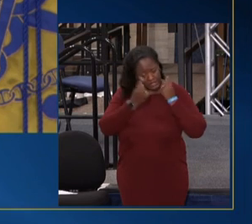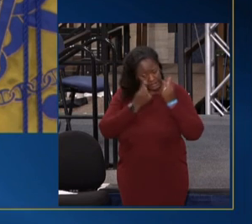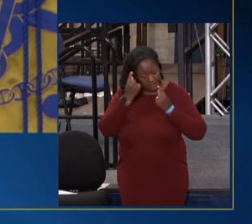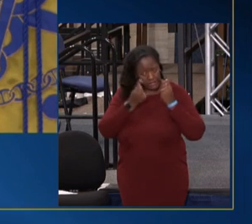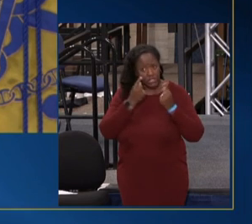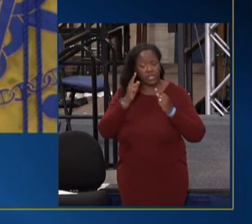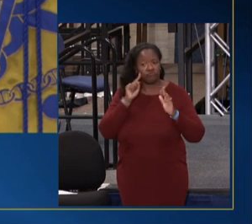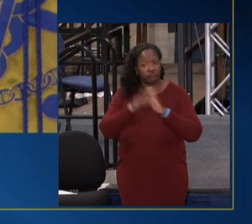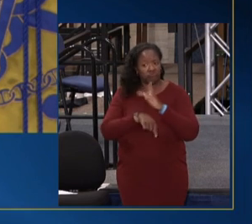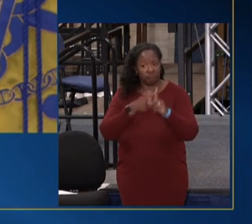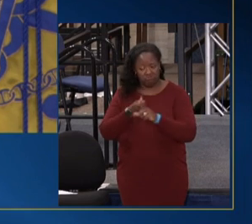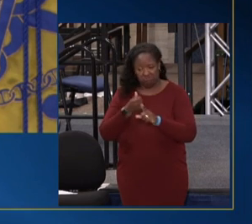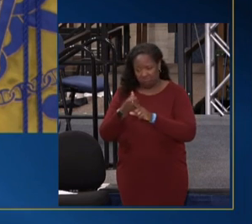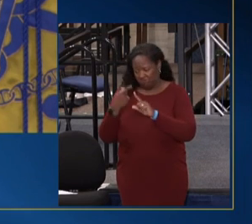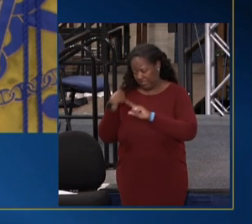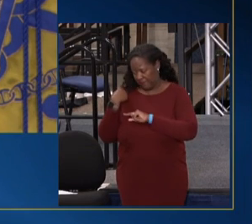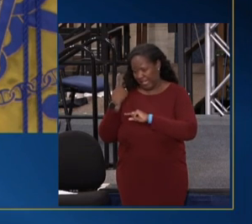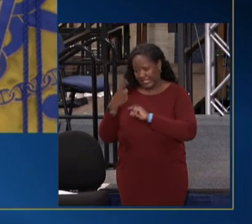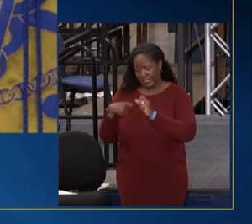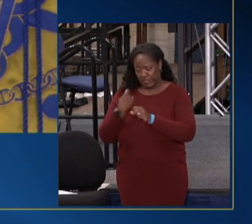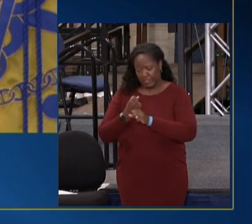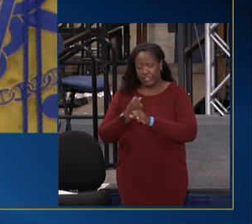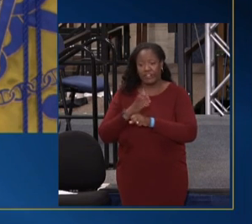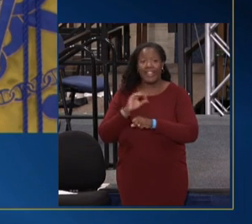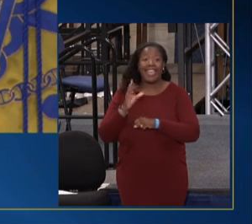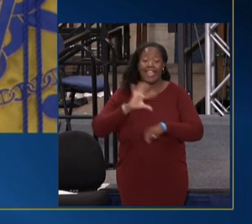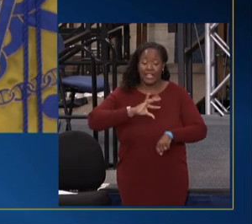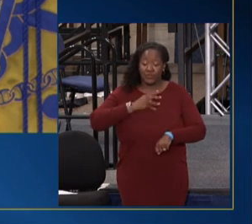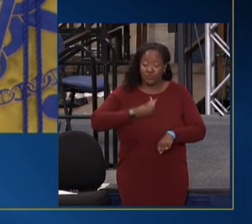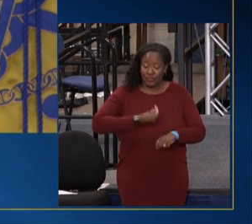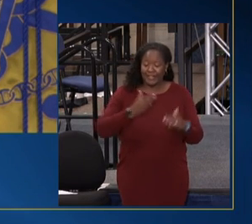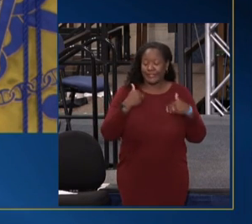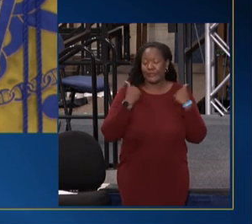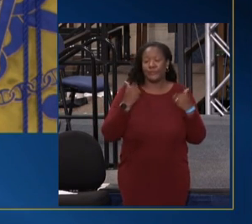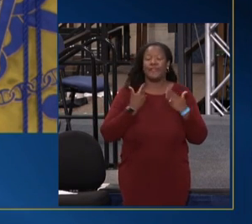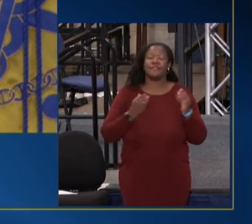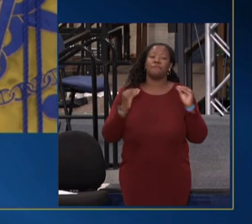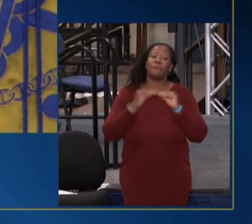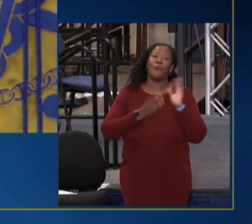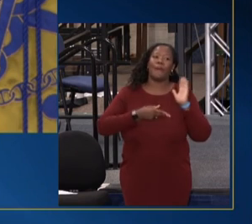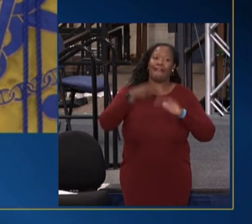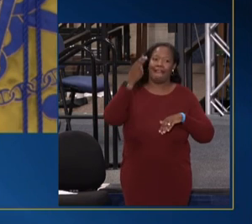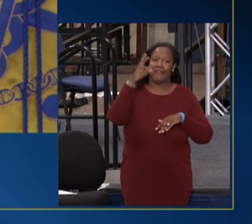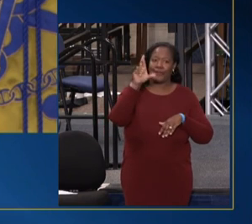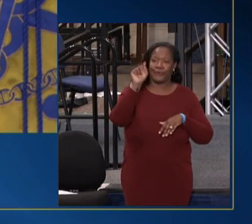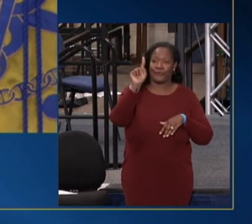suicide in the past year, and that trans youth reported much higher rates than that. This is work that is